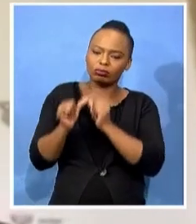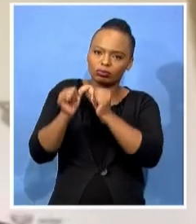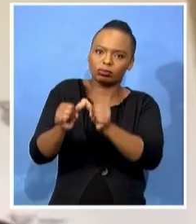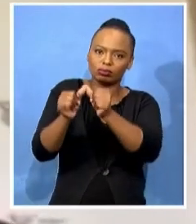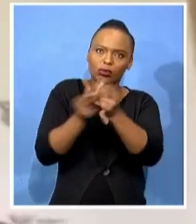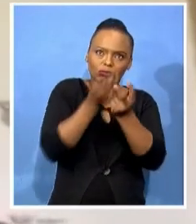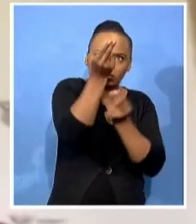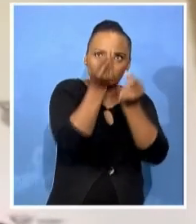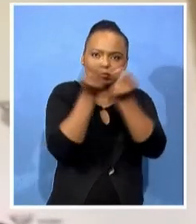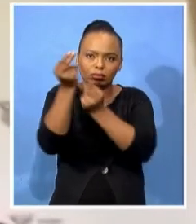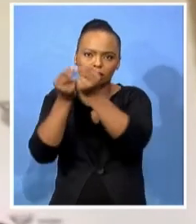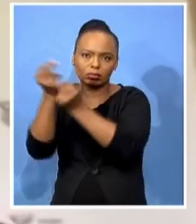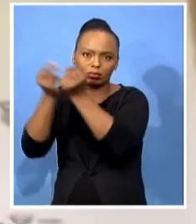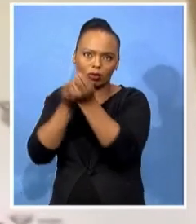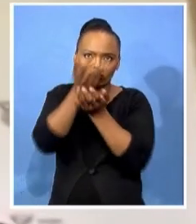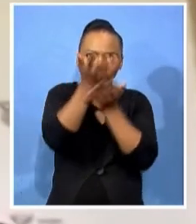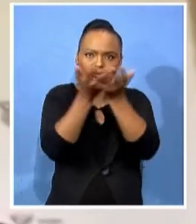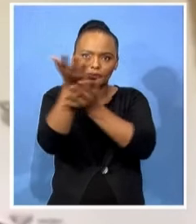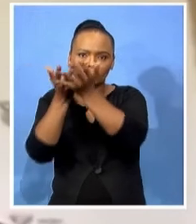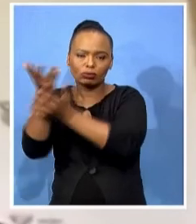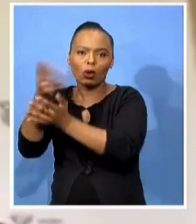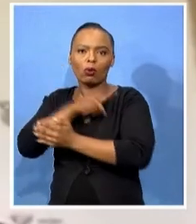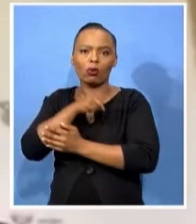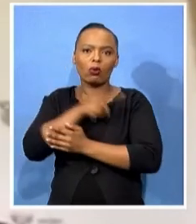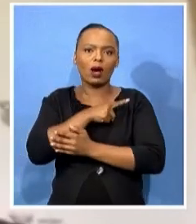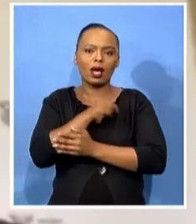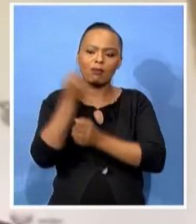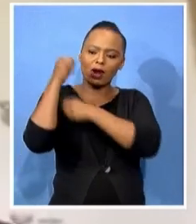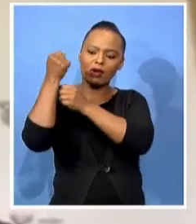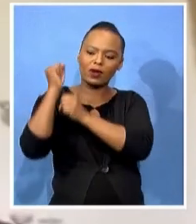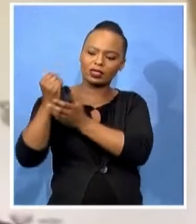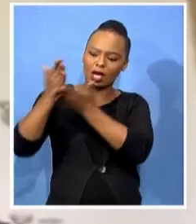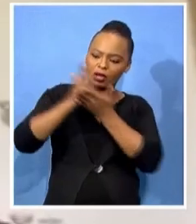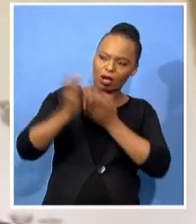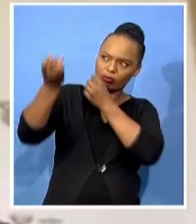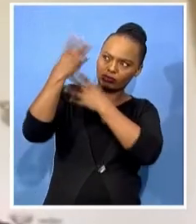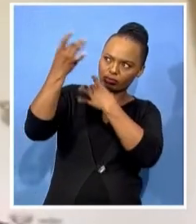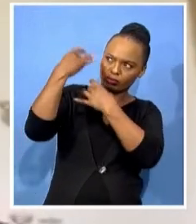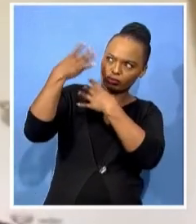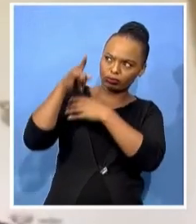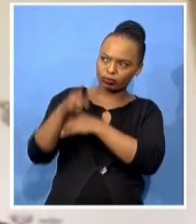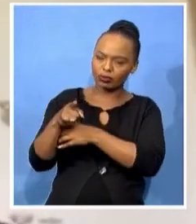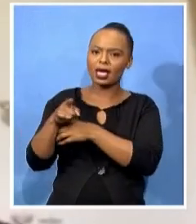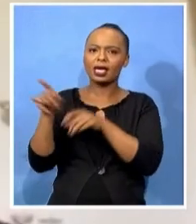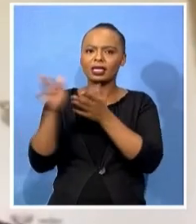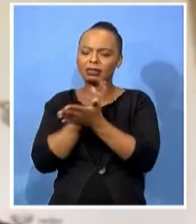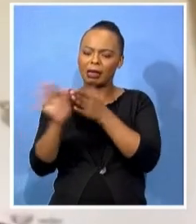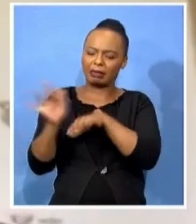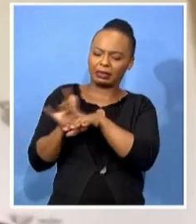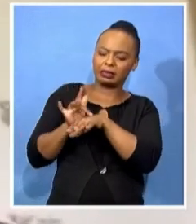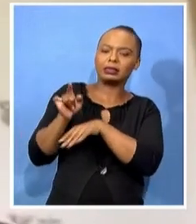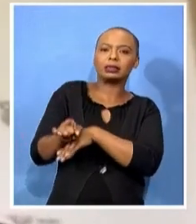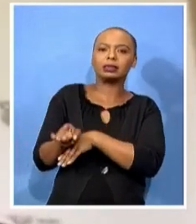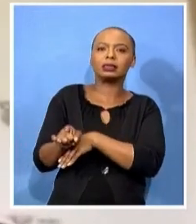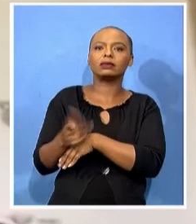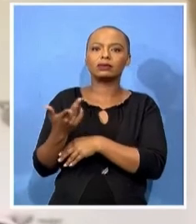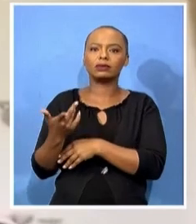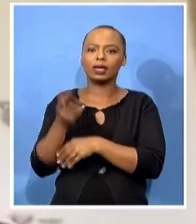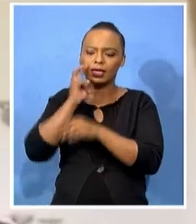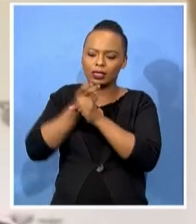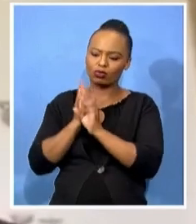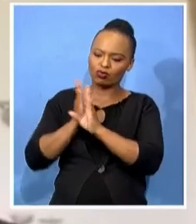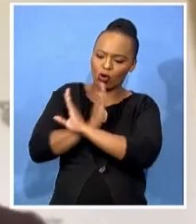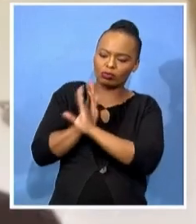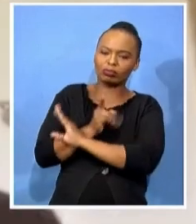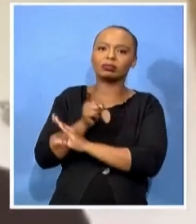share information with us, which would have been otherwise sensitive, which would have needed to be protected, as we're now trying to look at what the best